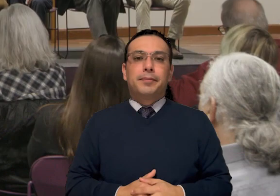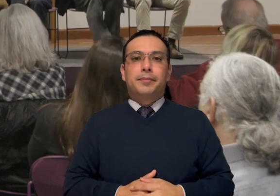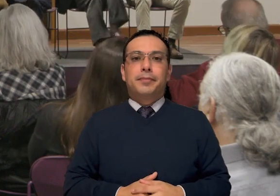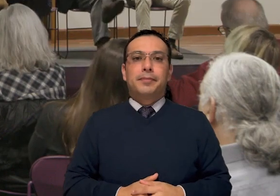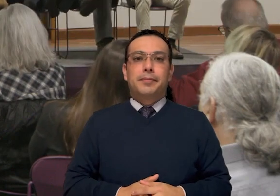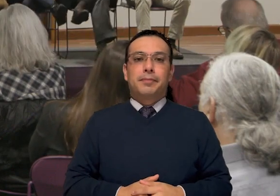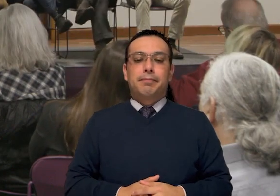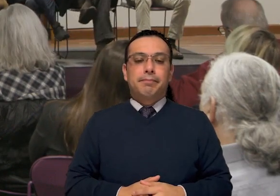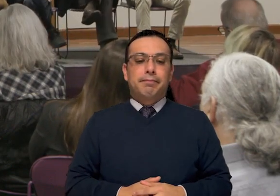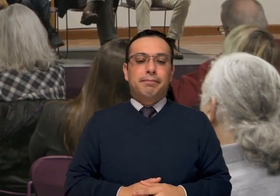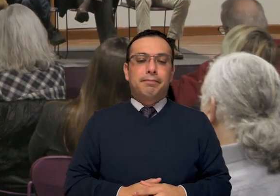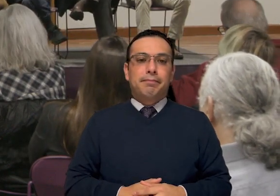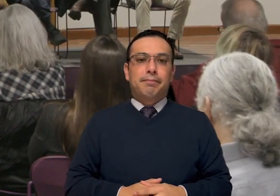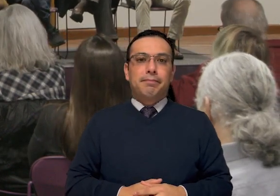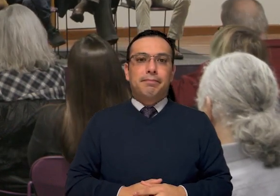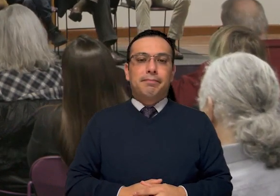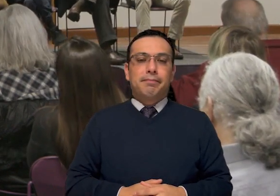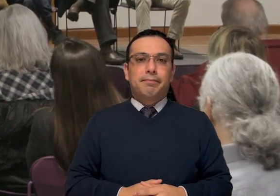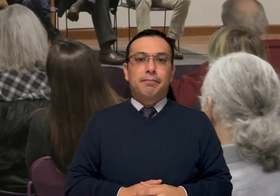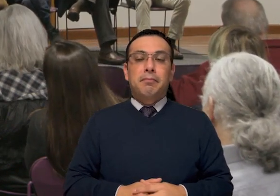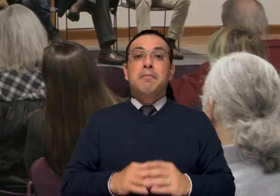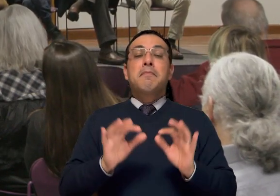Okay.